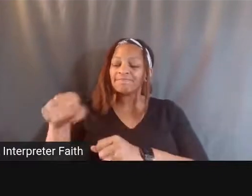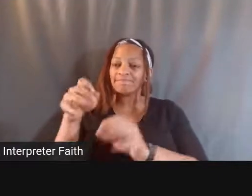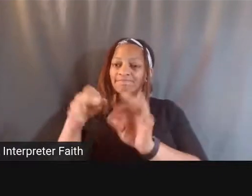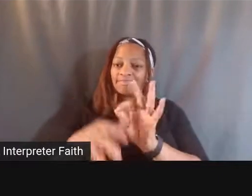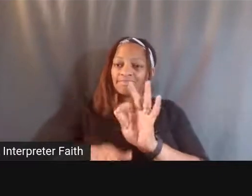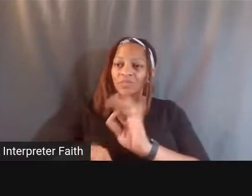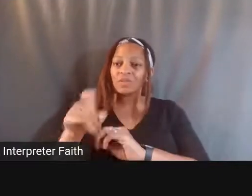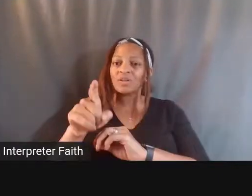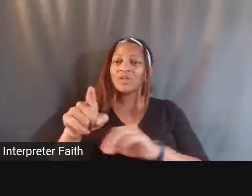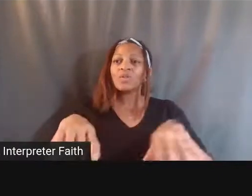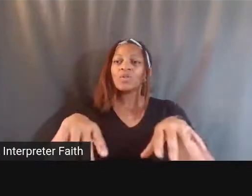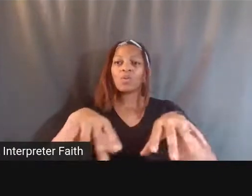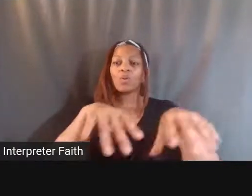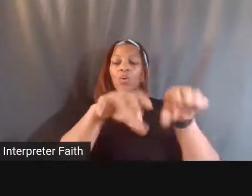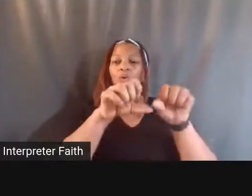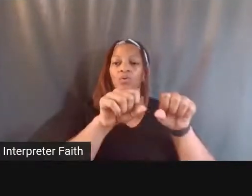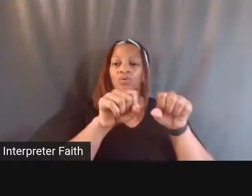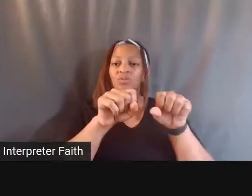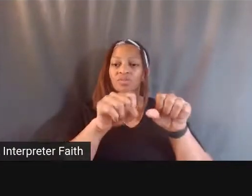our host.